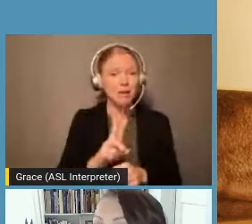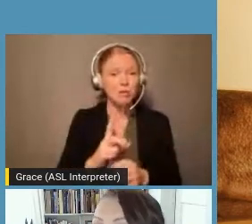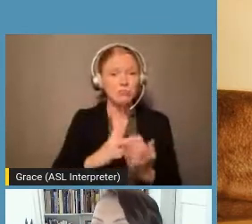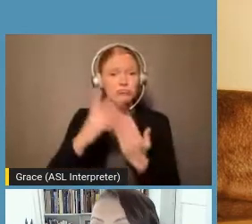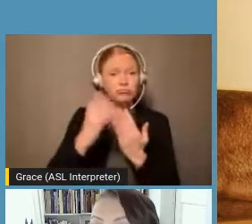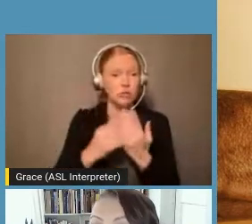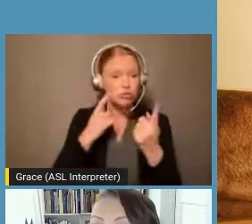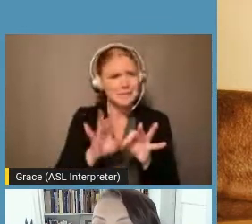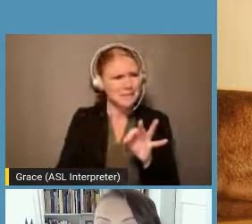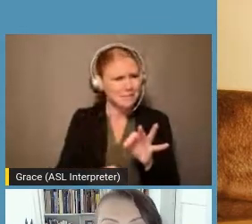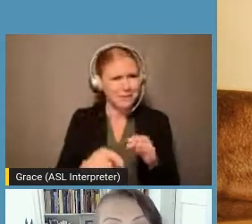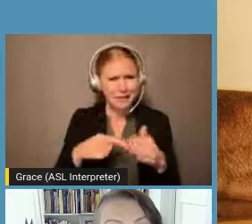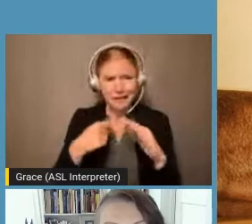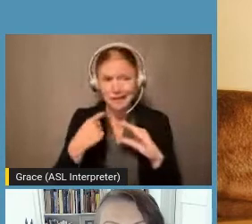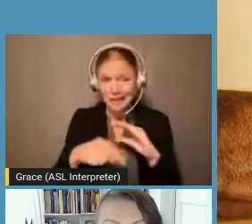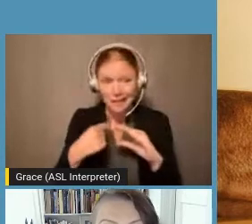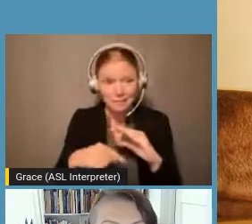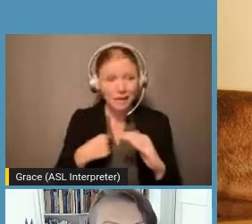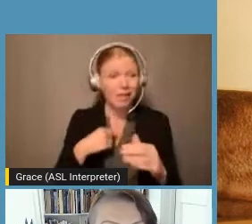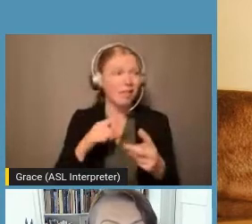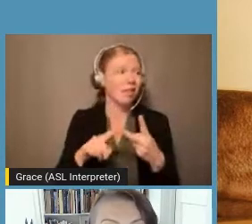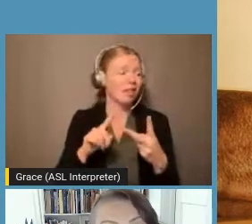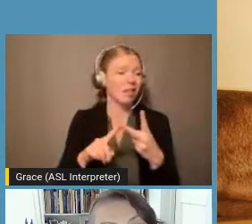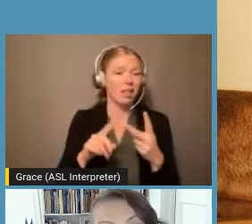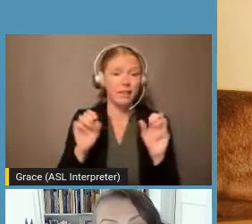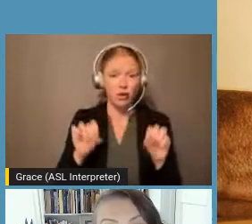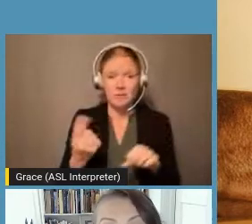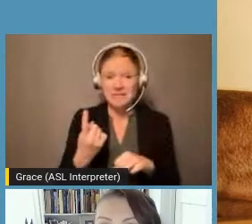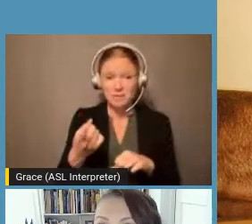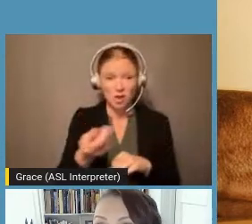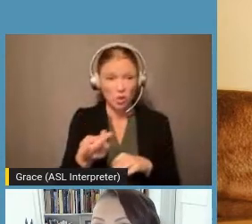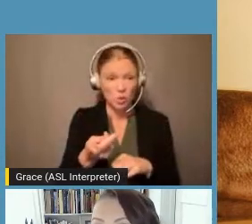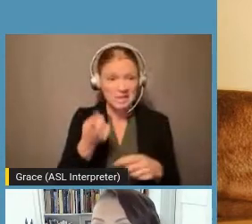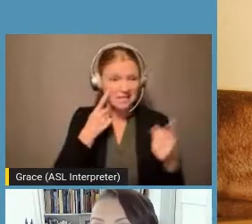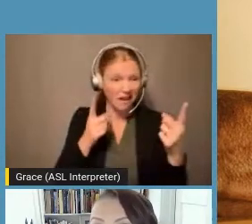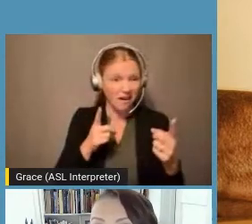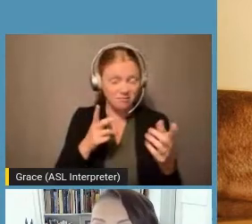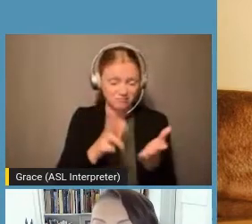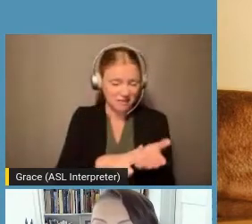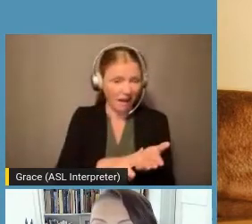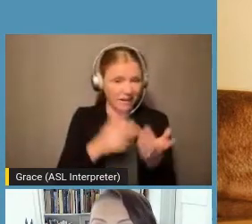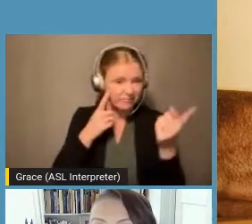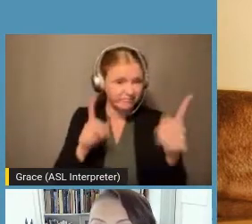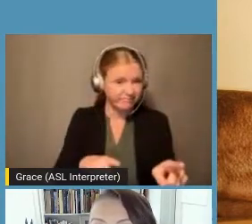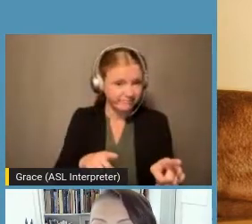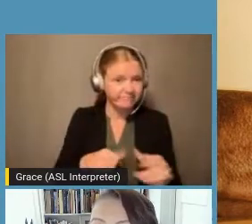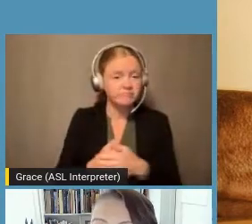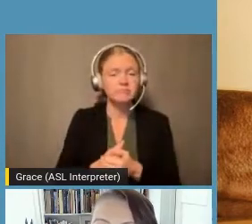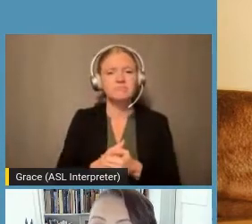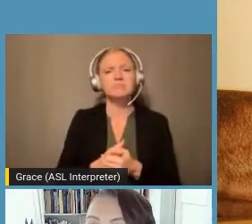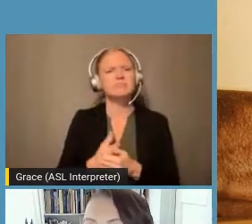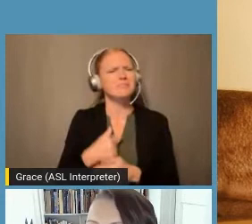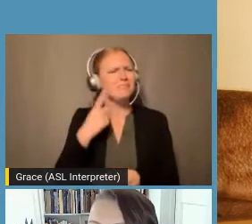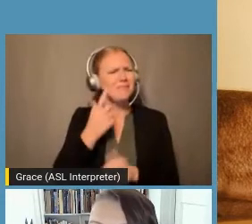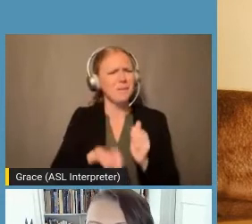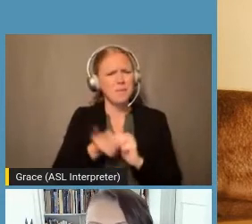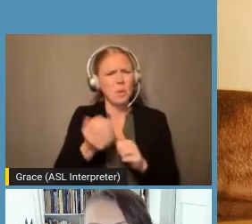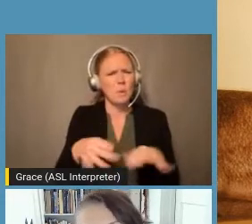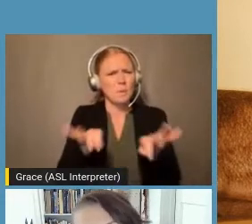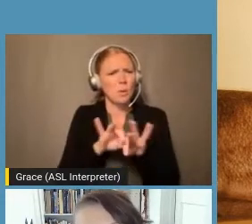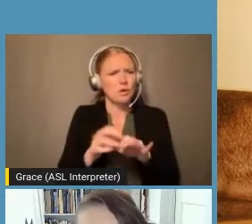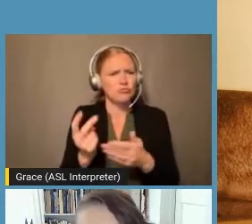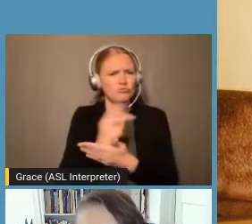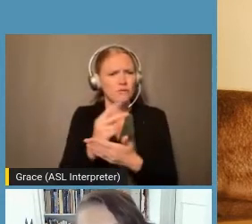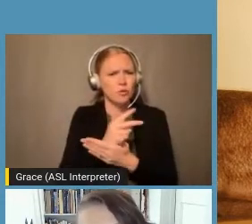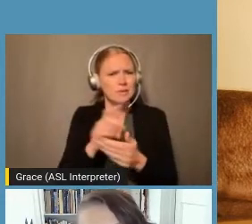as simple as an email or something you actually both sign. I think it's more important that you just review the details